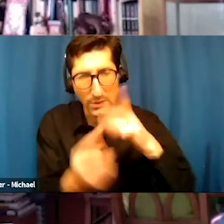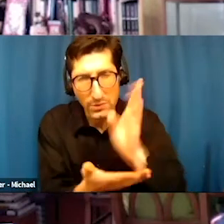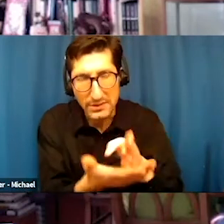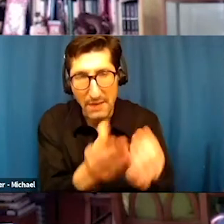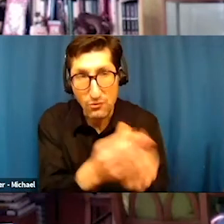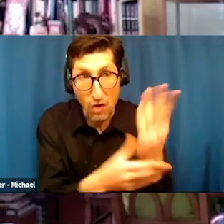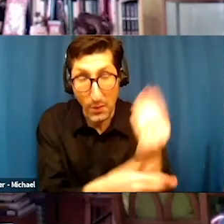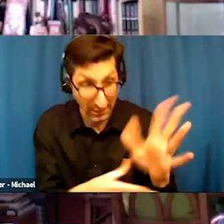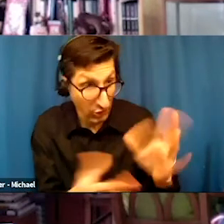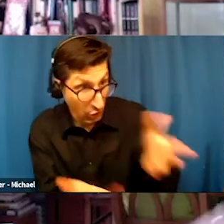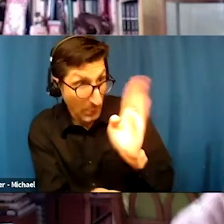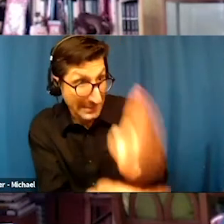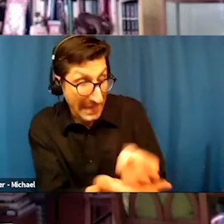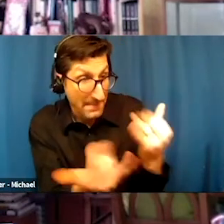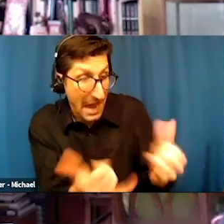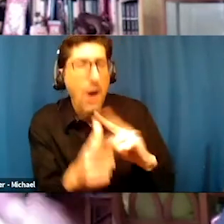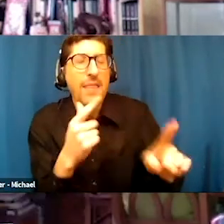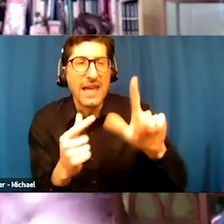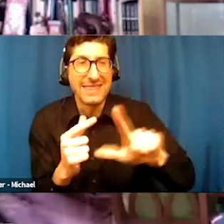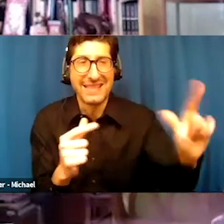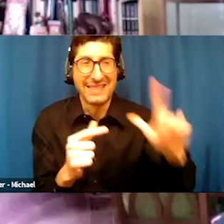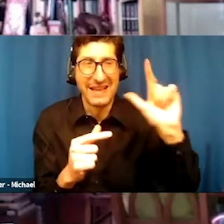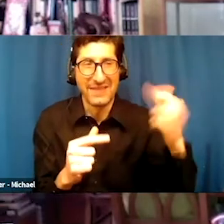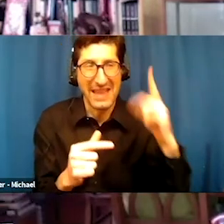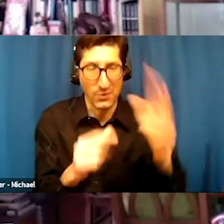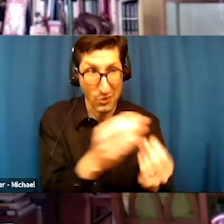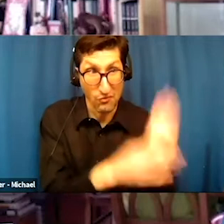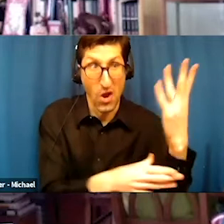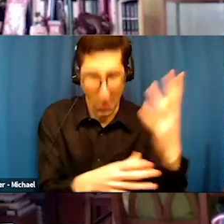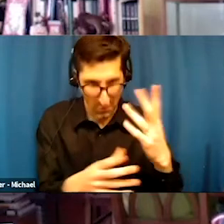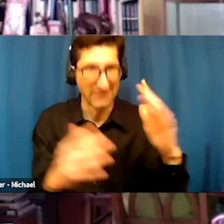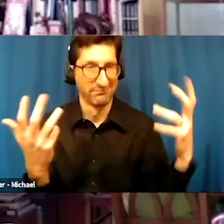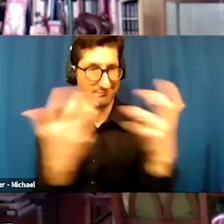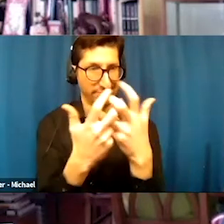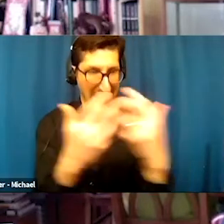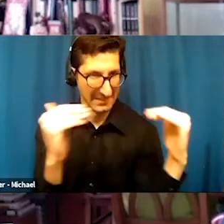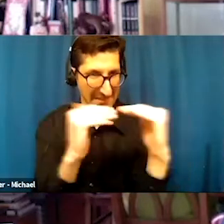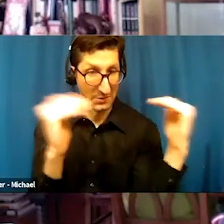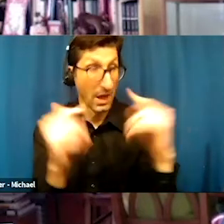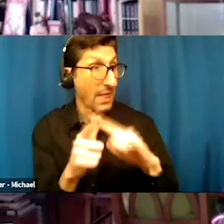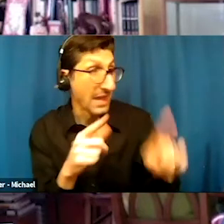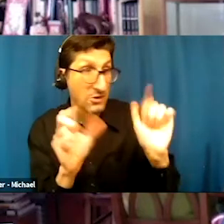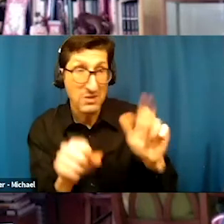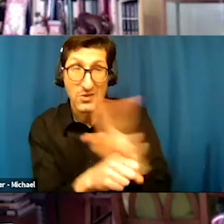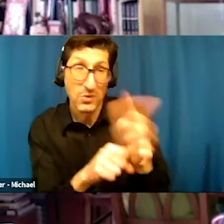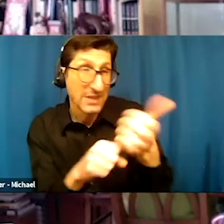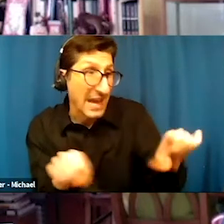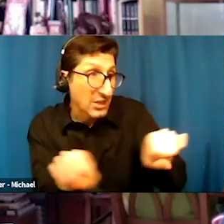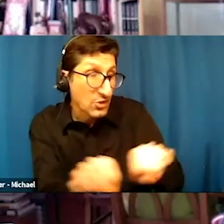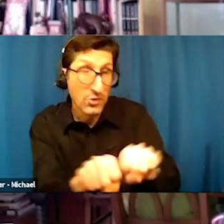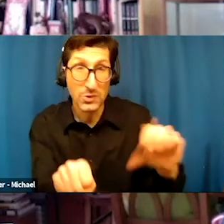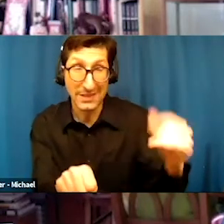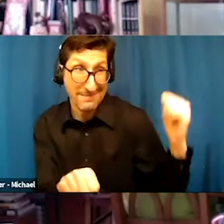And your left leg will catch up and, hey, presto, no more terrible shoes. Not only that, your spine won't curve anymore.